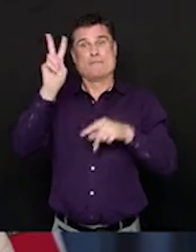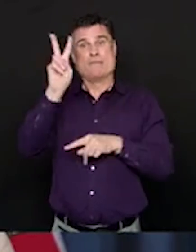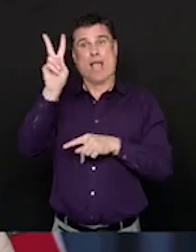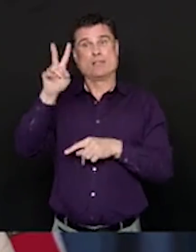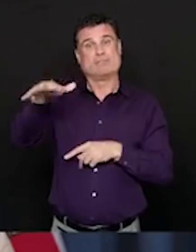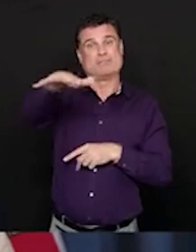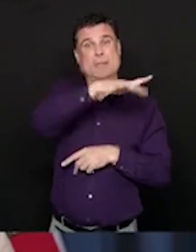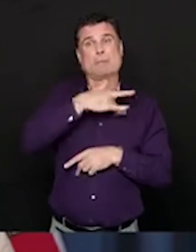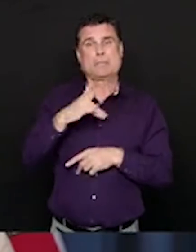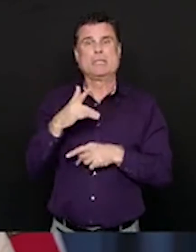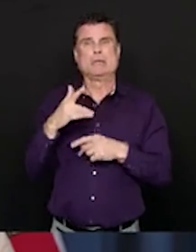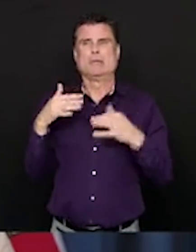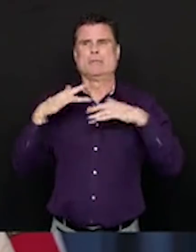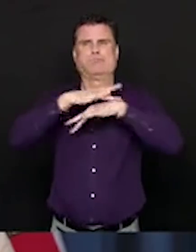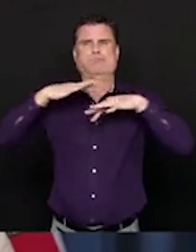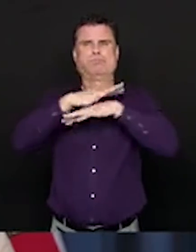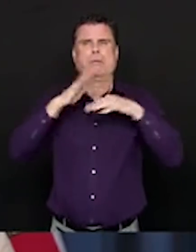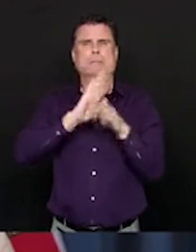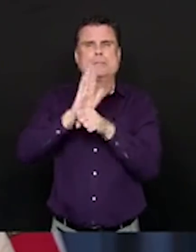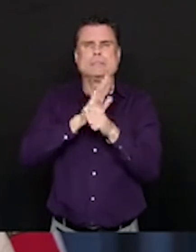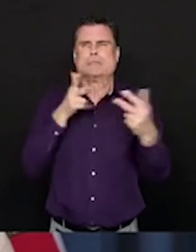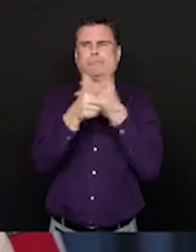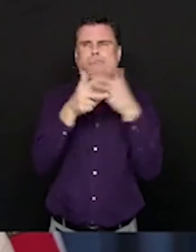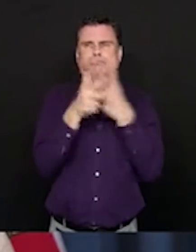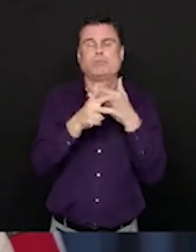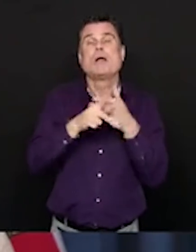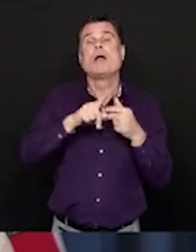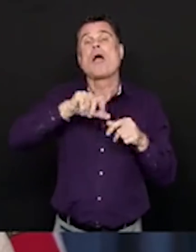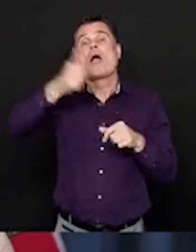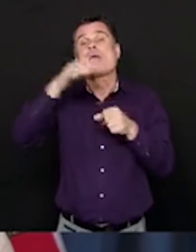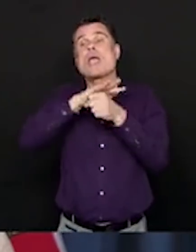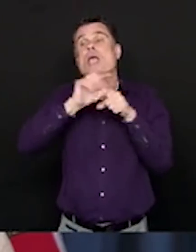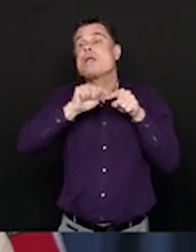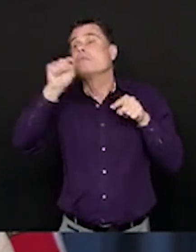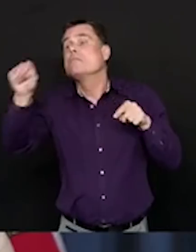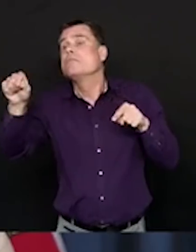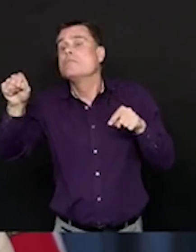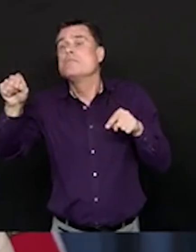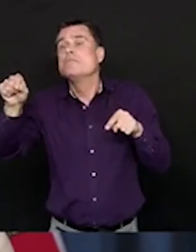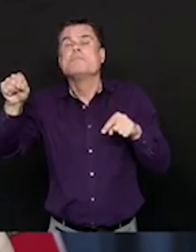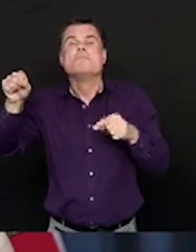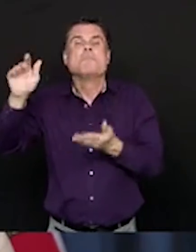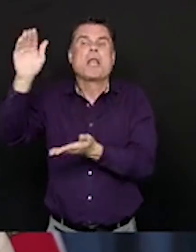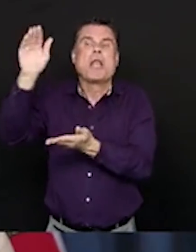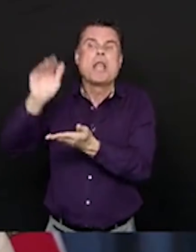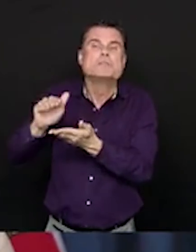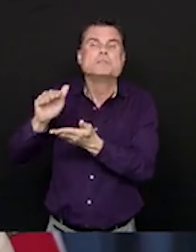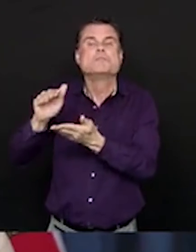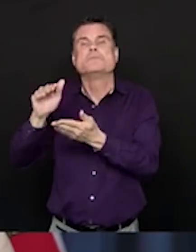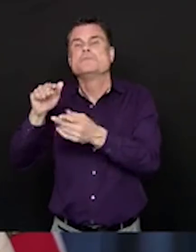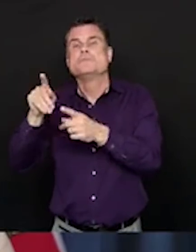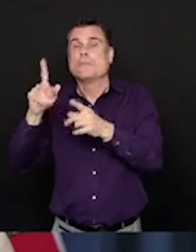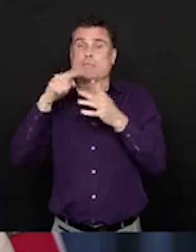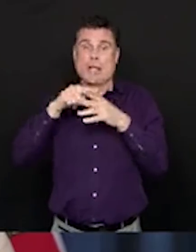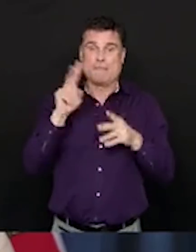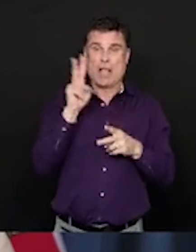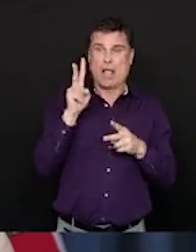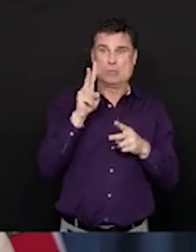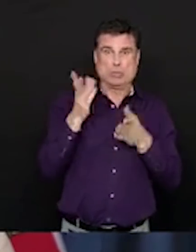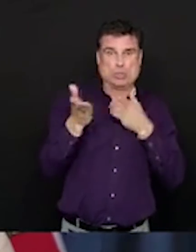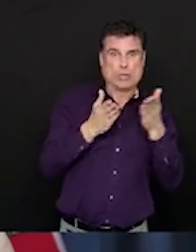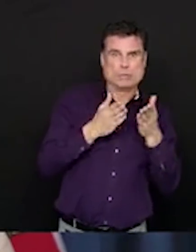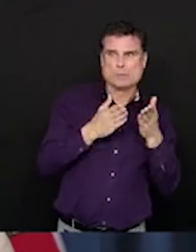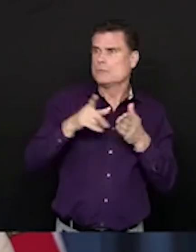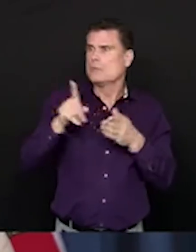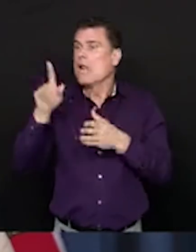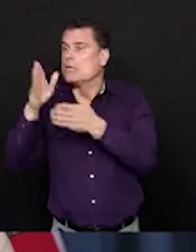more fire service, for example. So this is something that has been worked out in a protocol between BCEHS, the